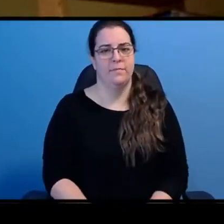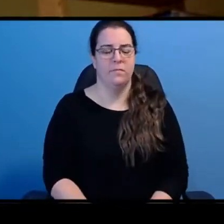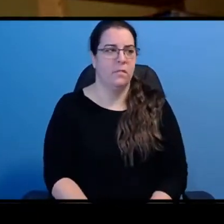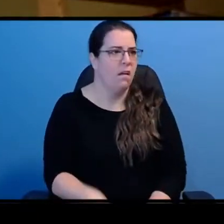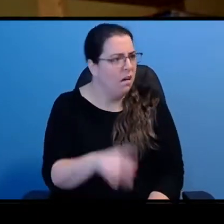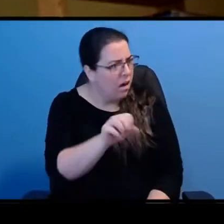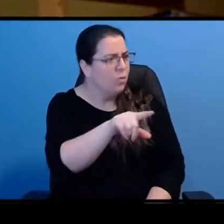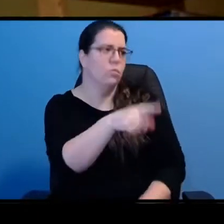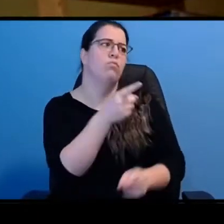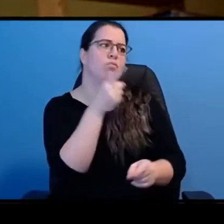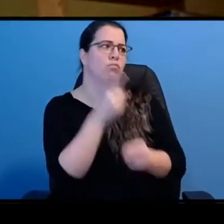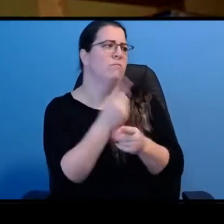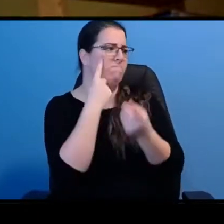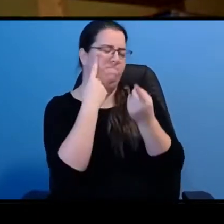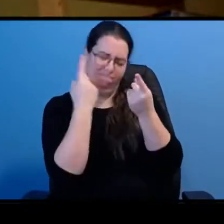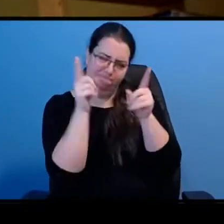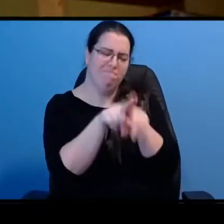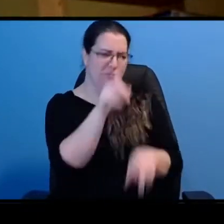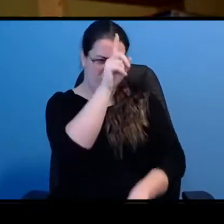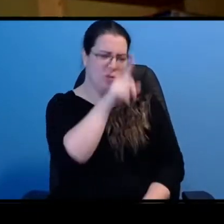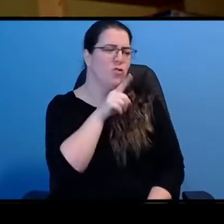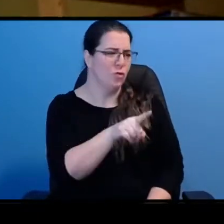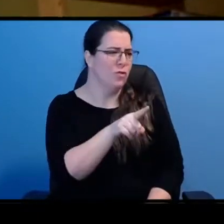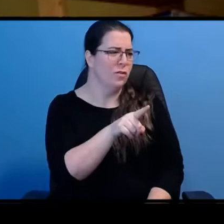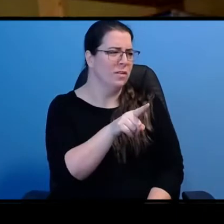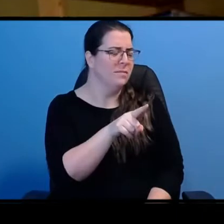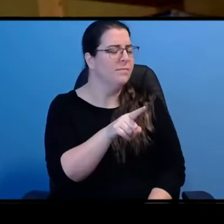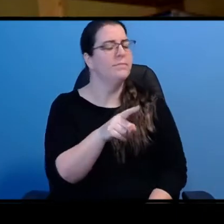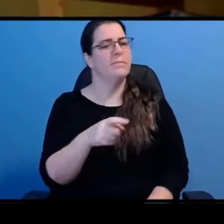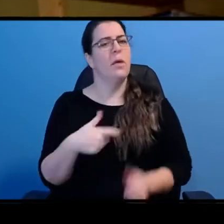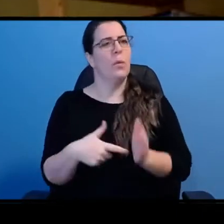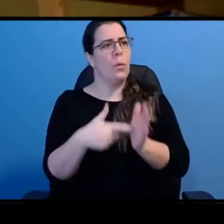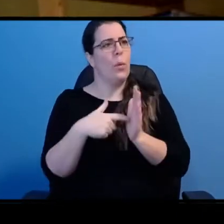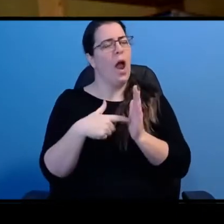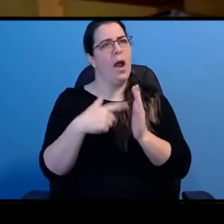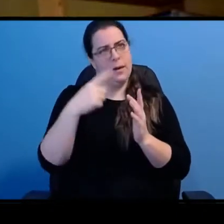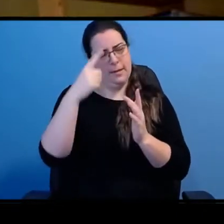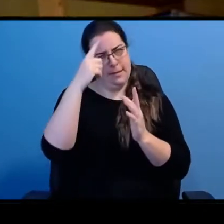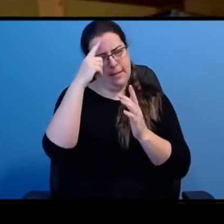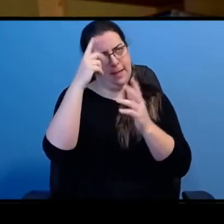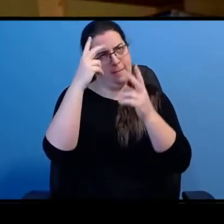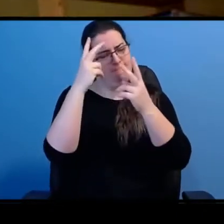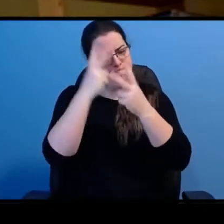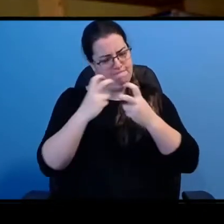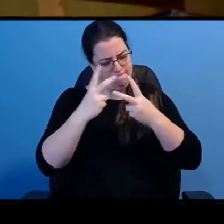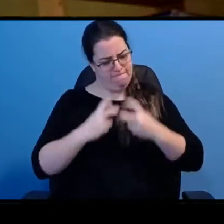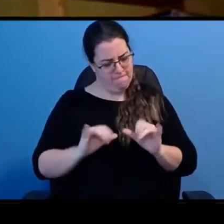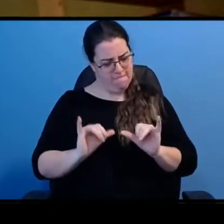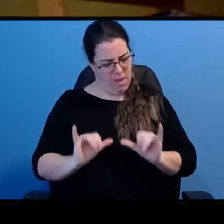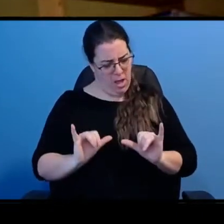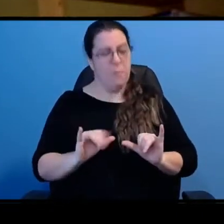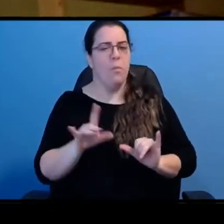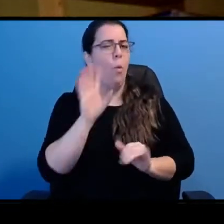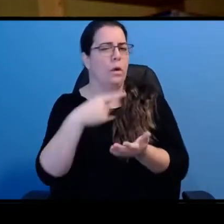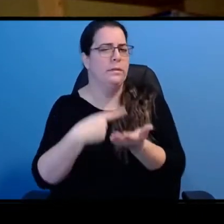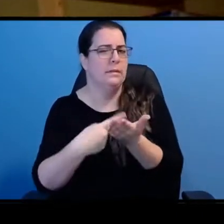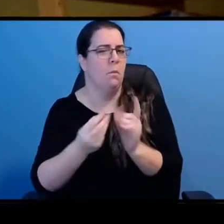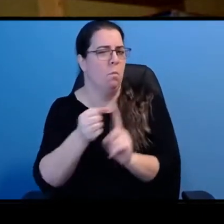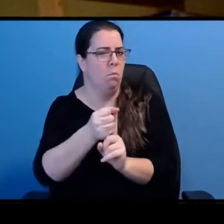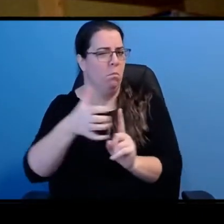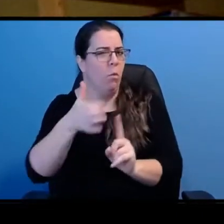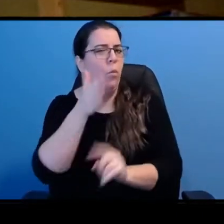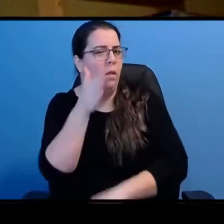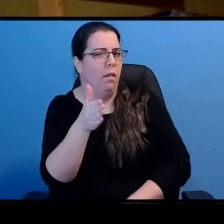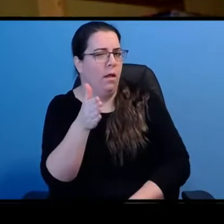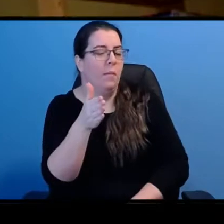space in your brain to really plan, because as you're writing your grant, and we'll talk more about this a little bit later, but you really need to sort of